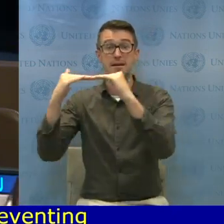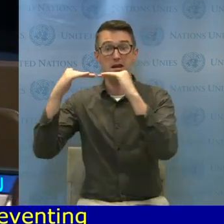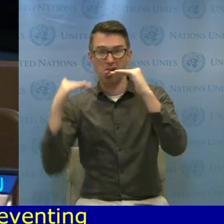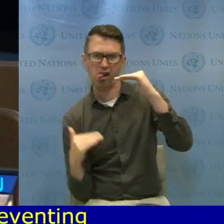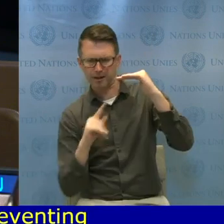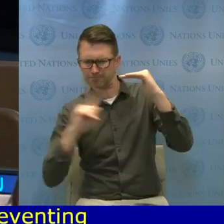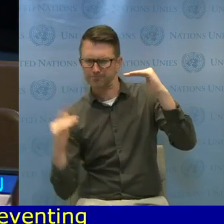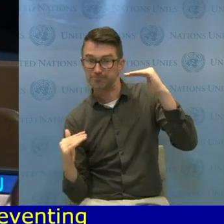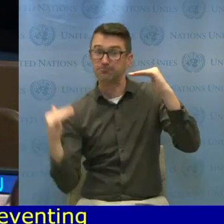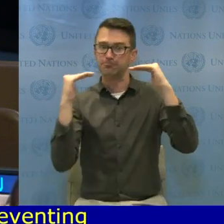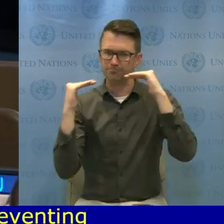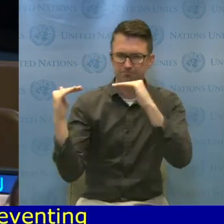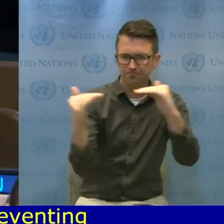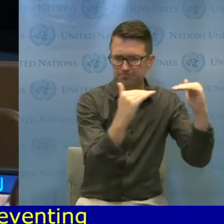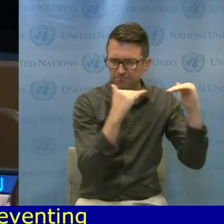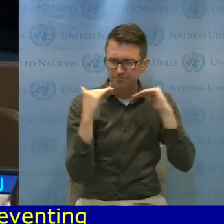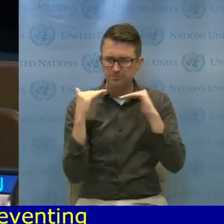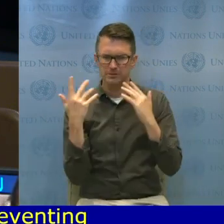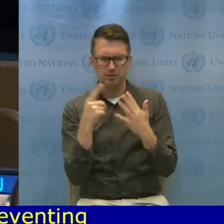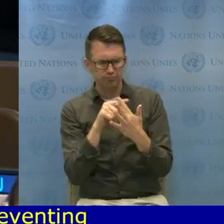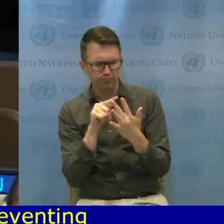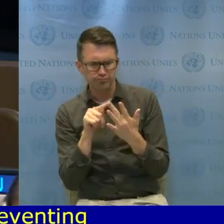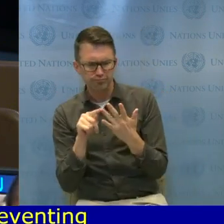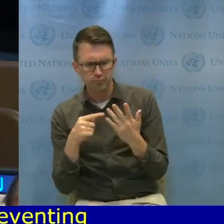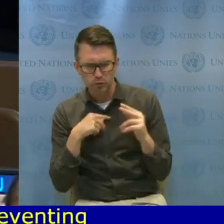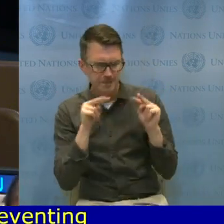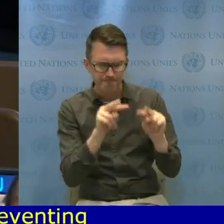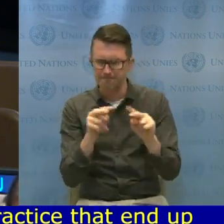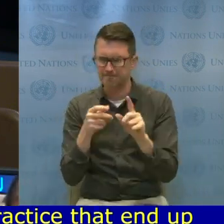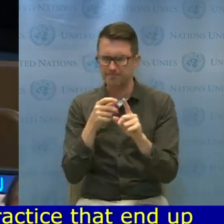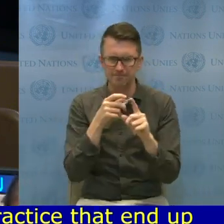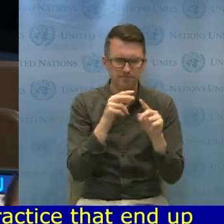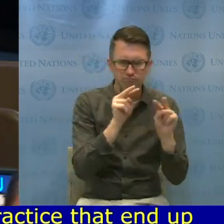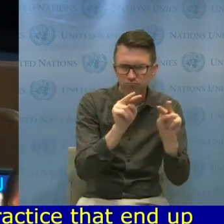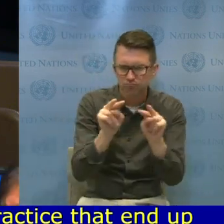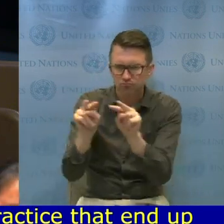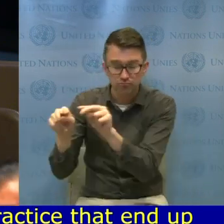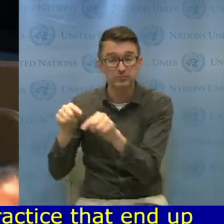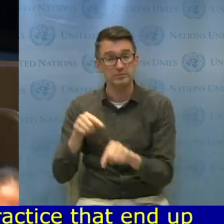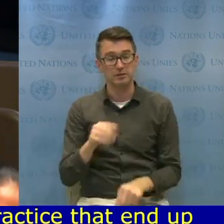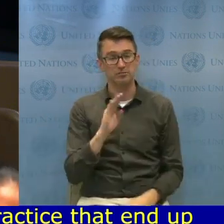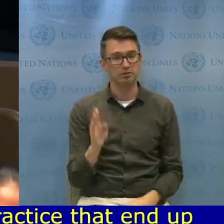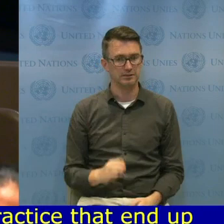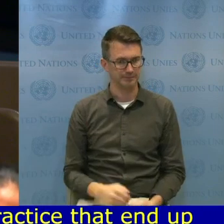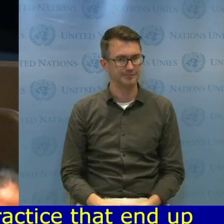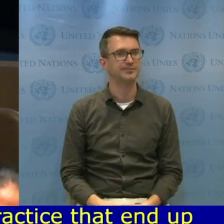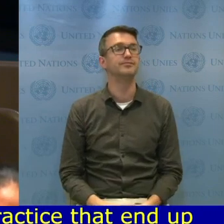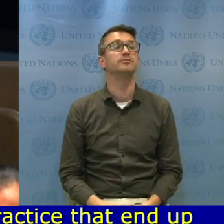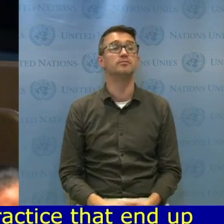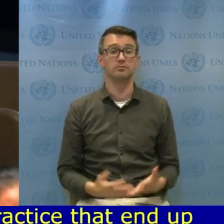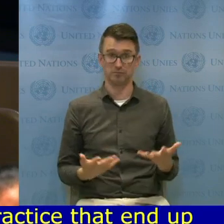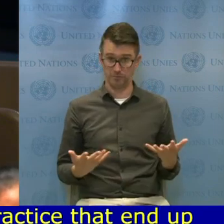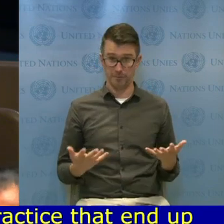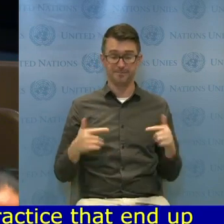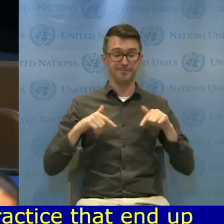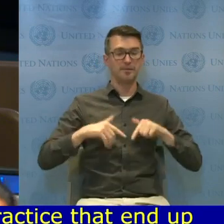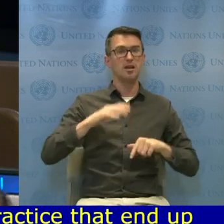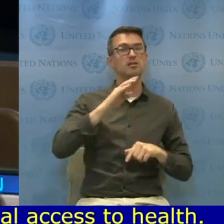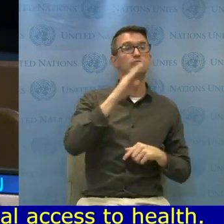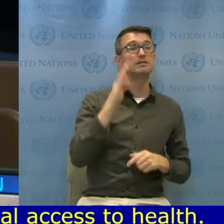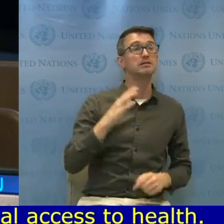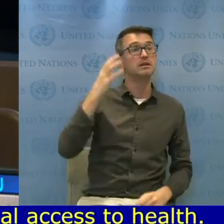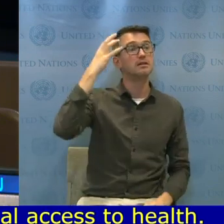Not of less concern, some measures taken by the current Brazilian government violate democratic ideals and social justice by